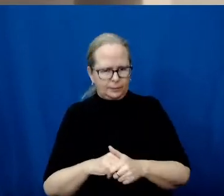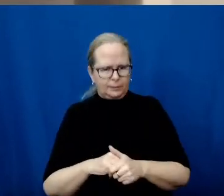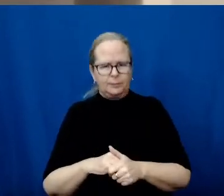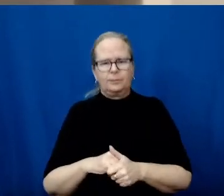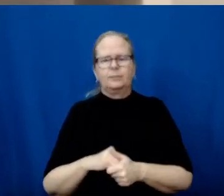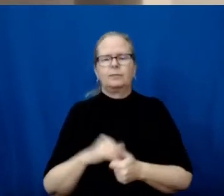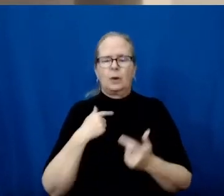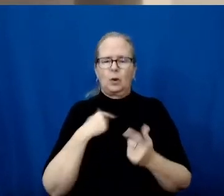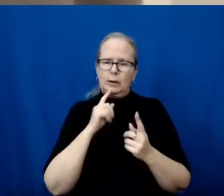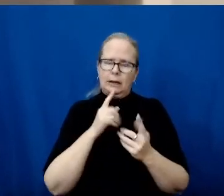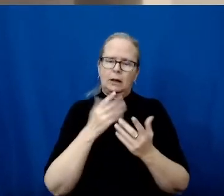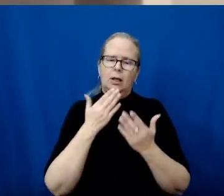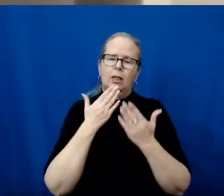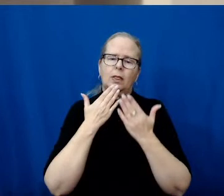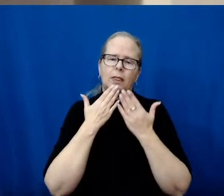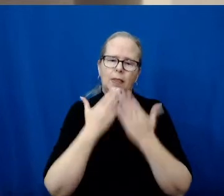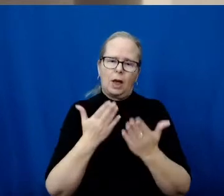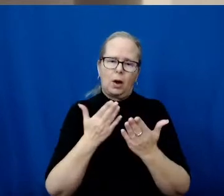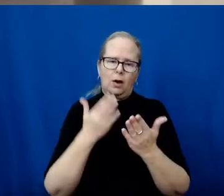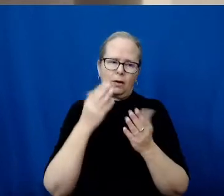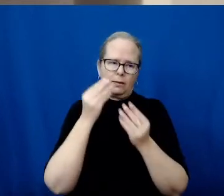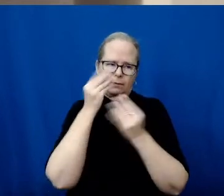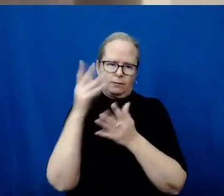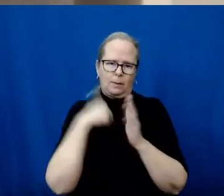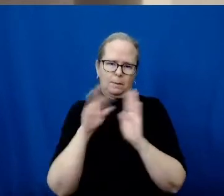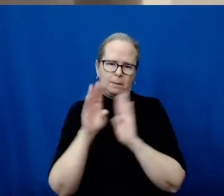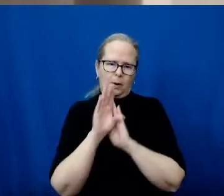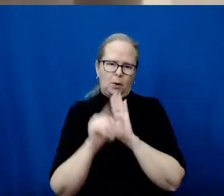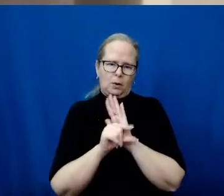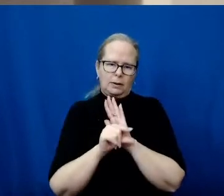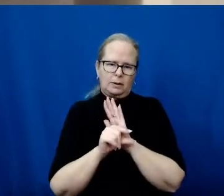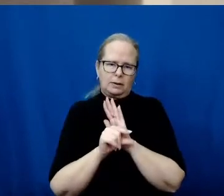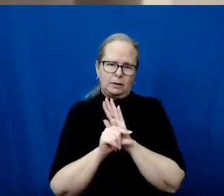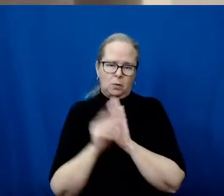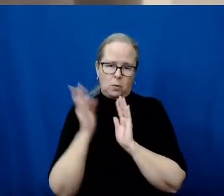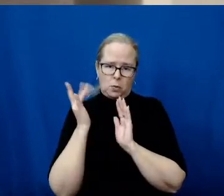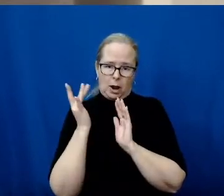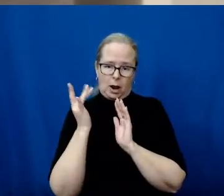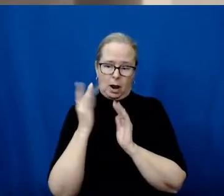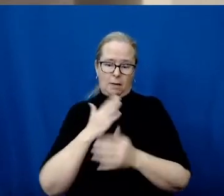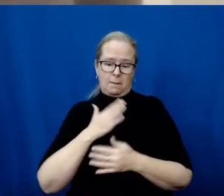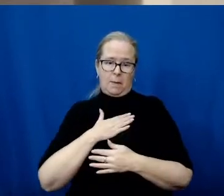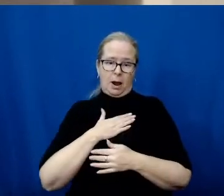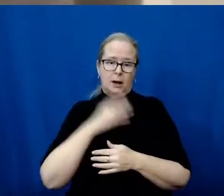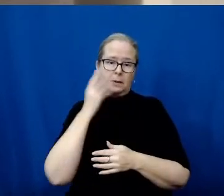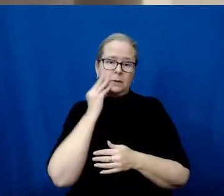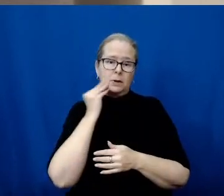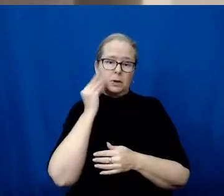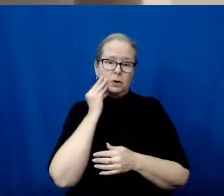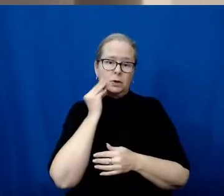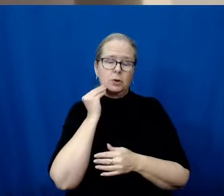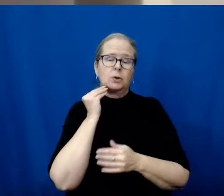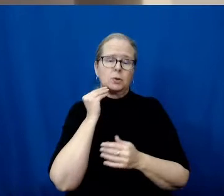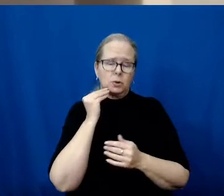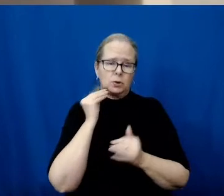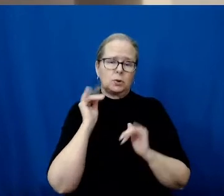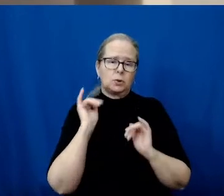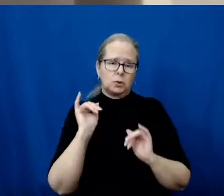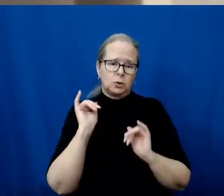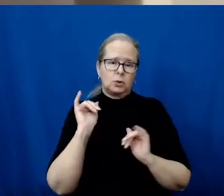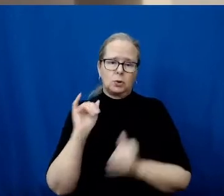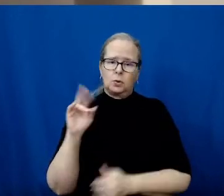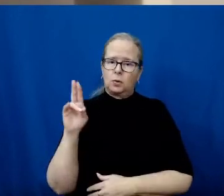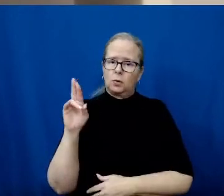of what I've learned has been, through people like Robert and Amanda, who've been sharing details on Twitter.